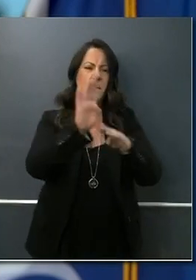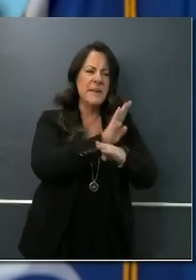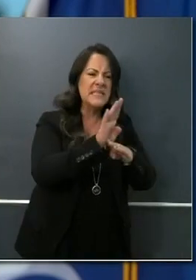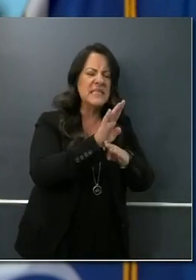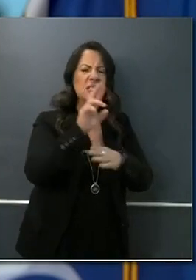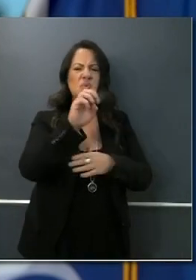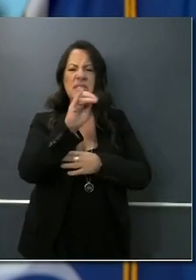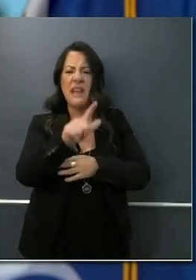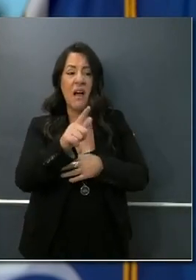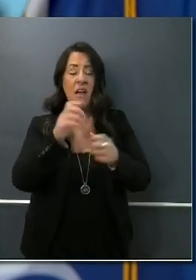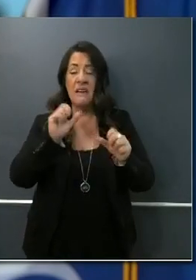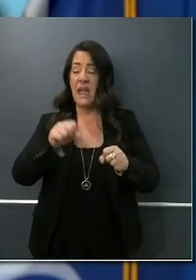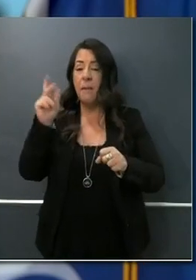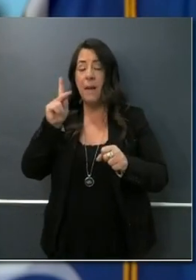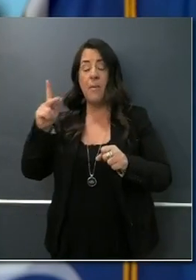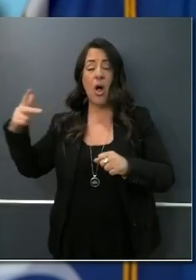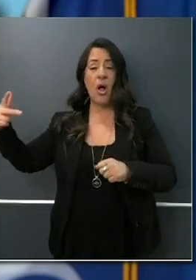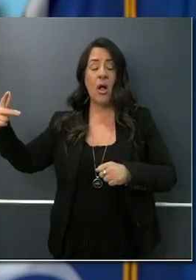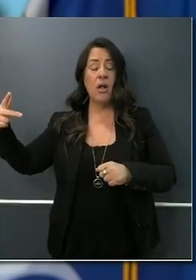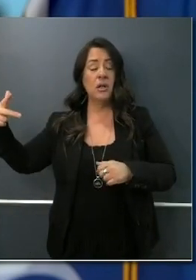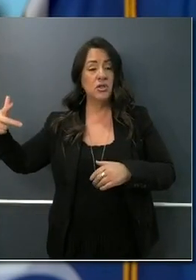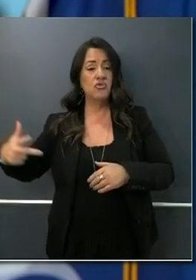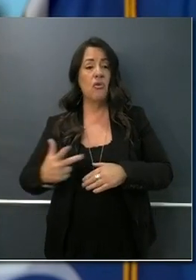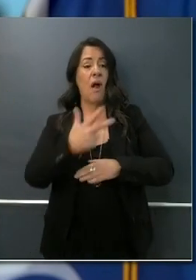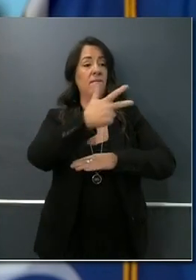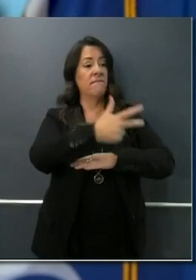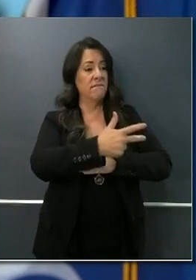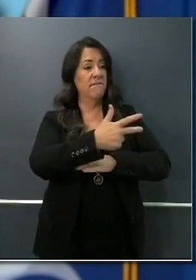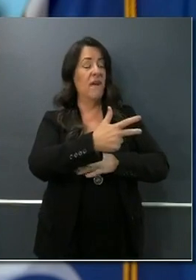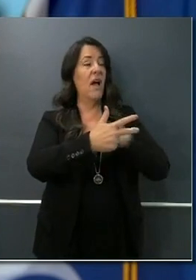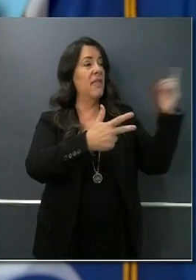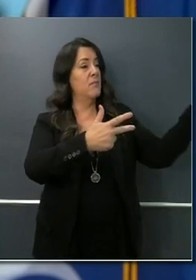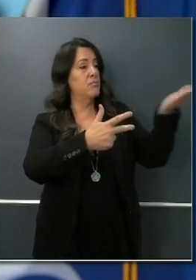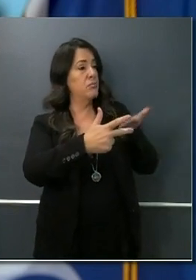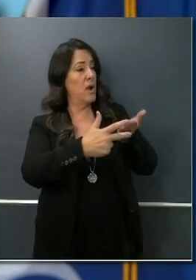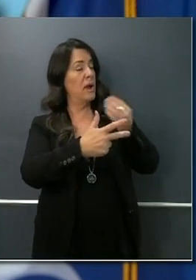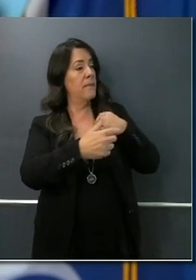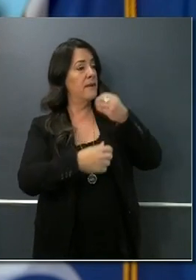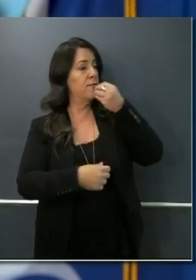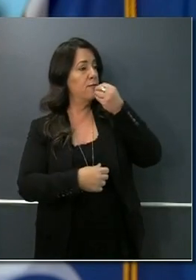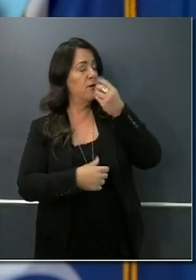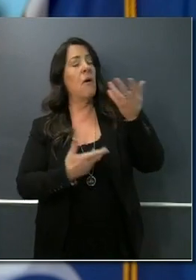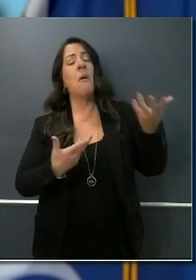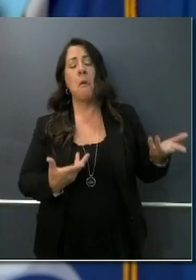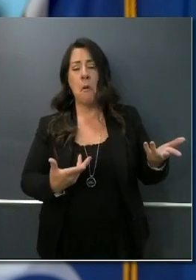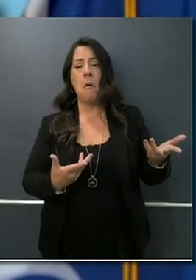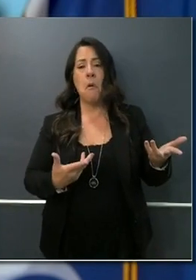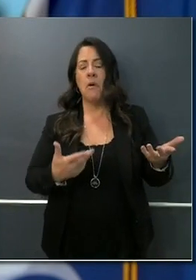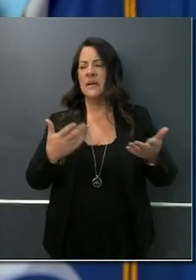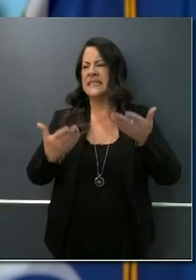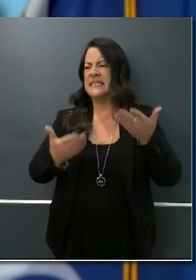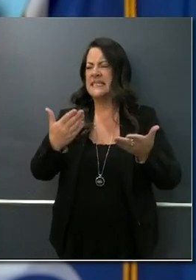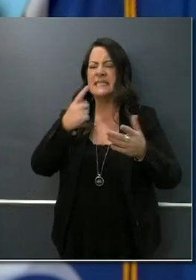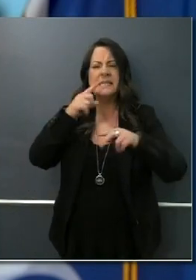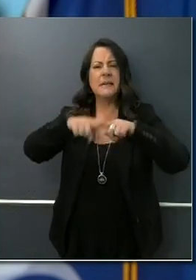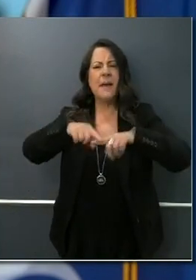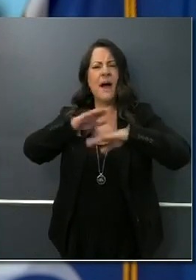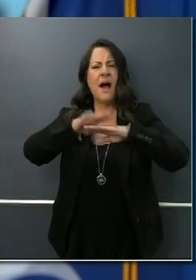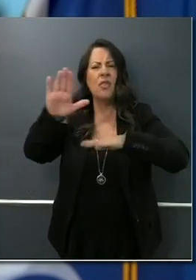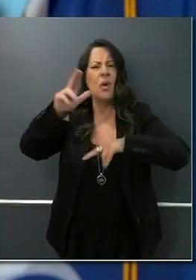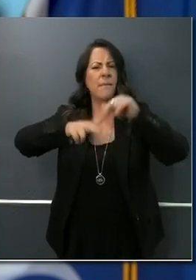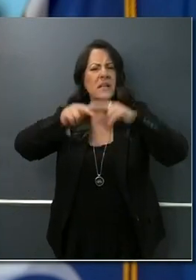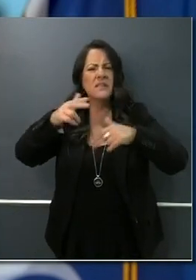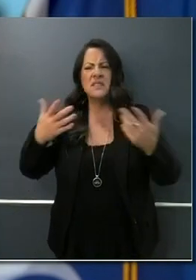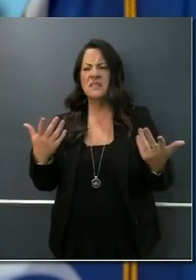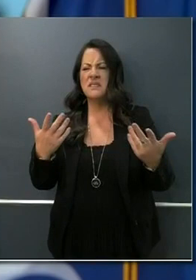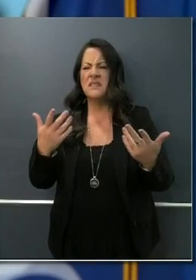do curbside pickup, those that aren't necessarily afforded that because of the way their physical construction works. Are they in